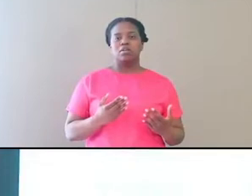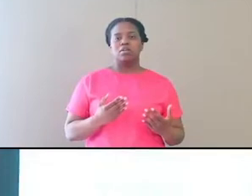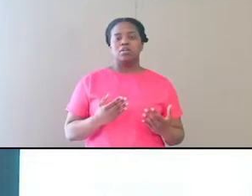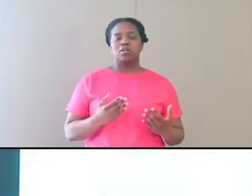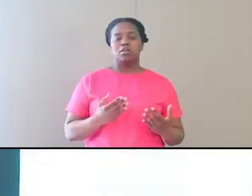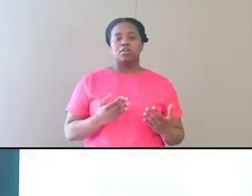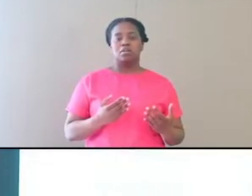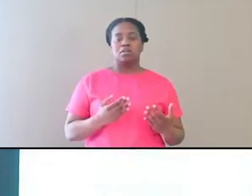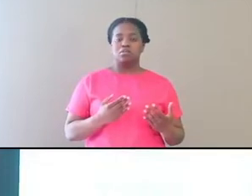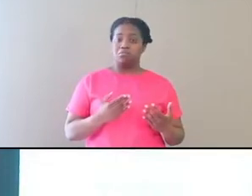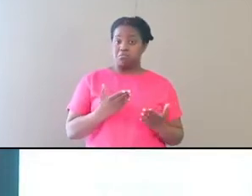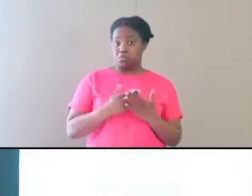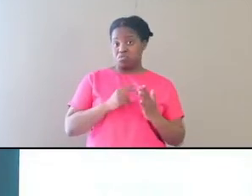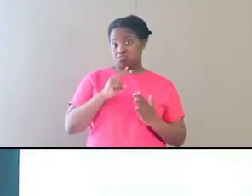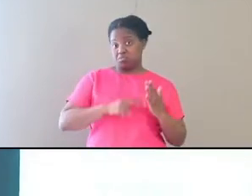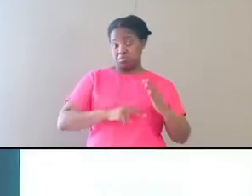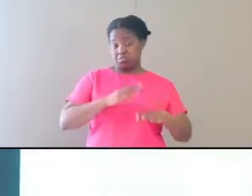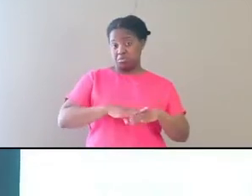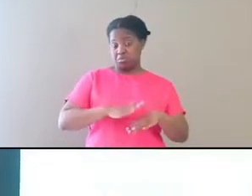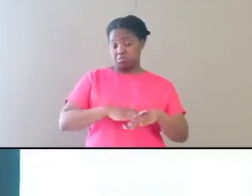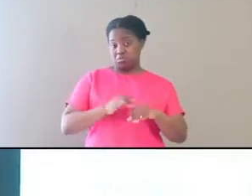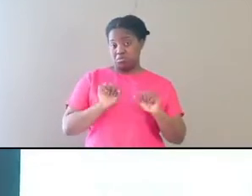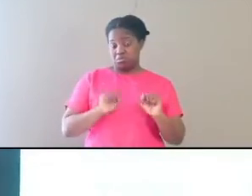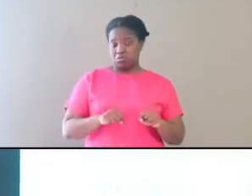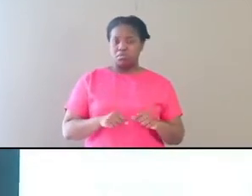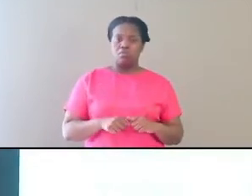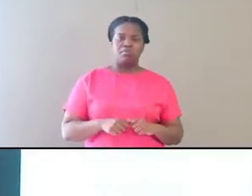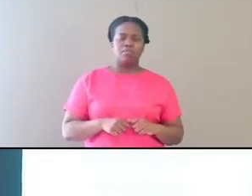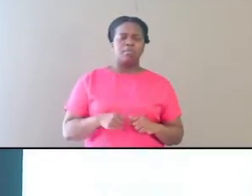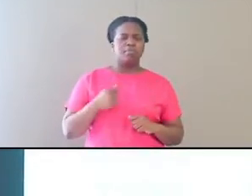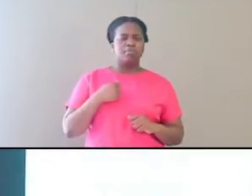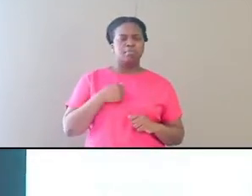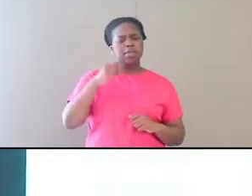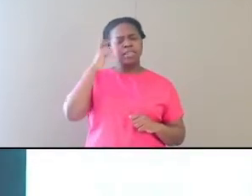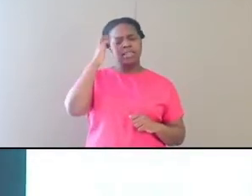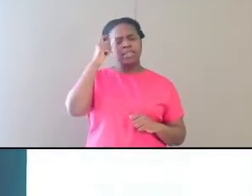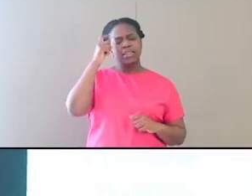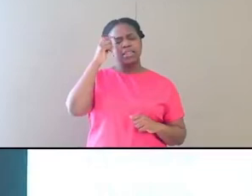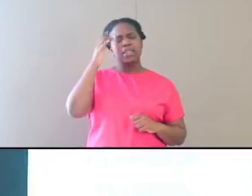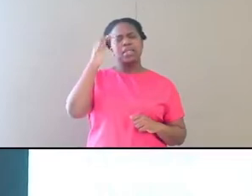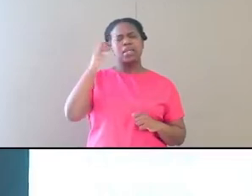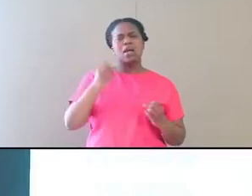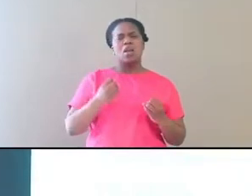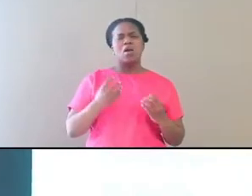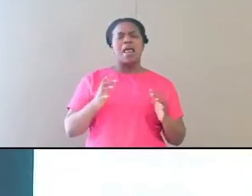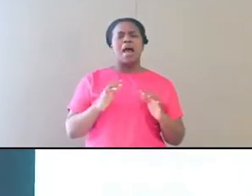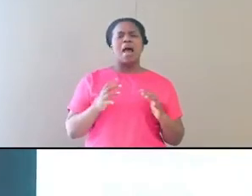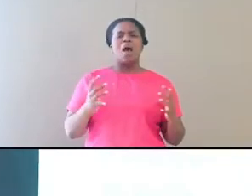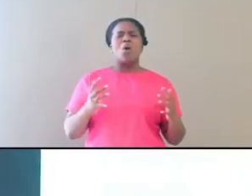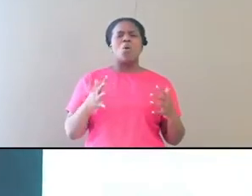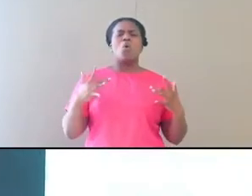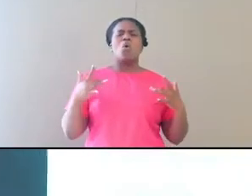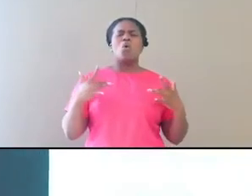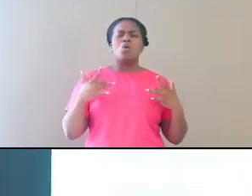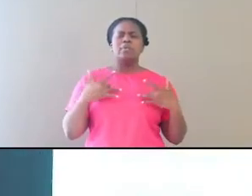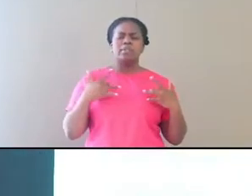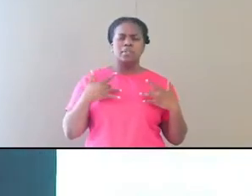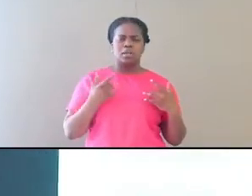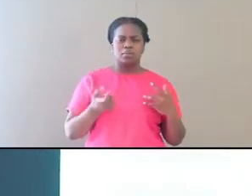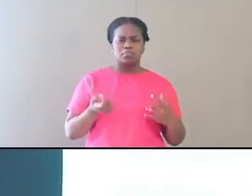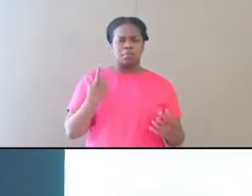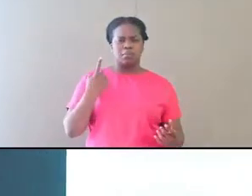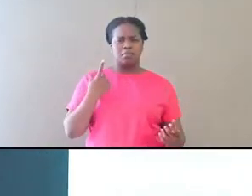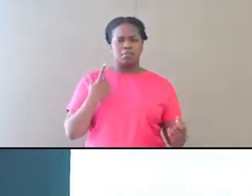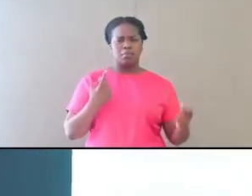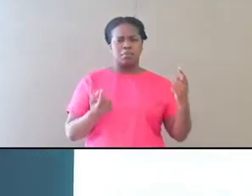more about them and we've also, yeah, been thinking a lot about how we address common concerns that keep on coming back